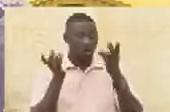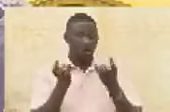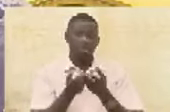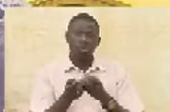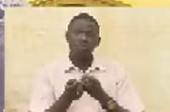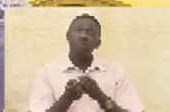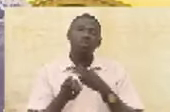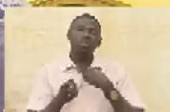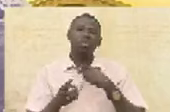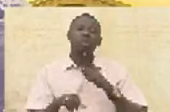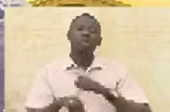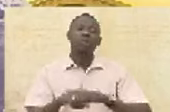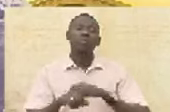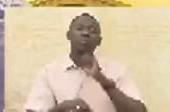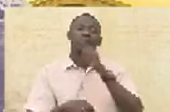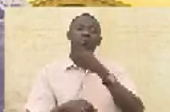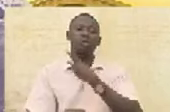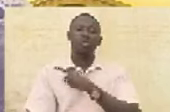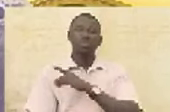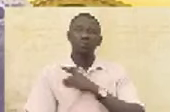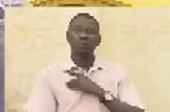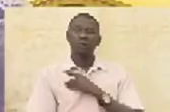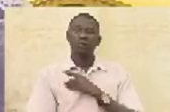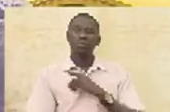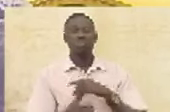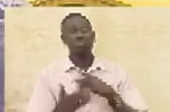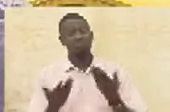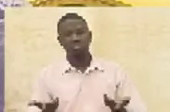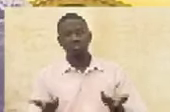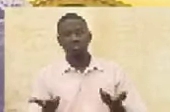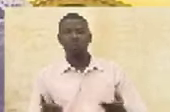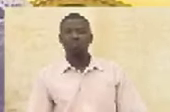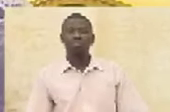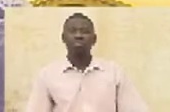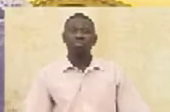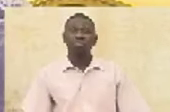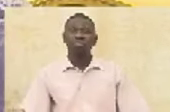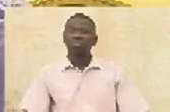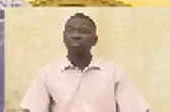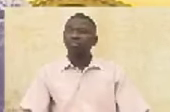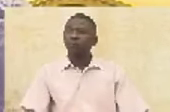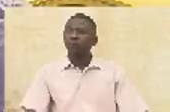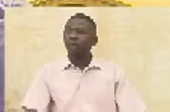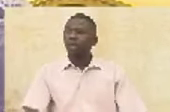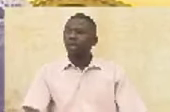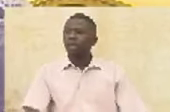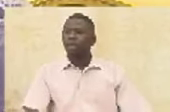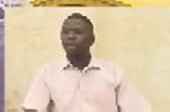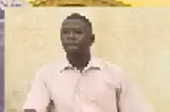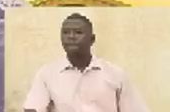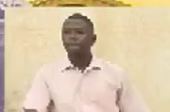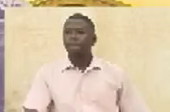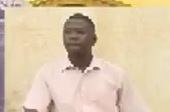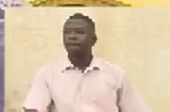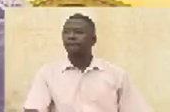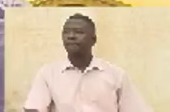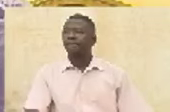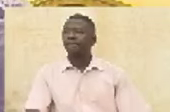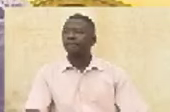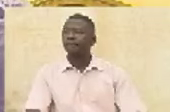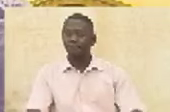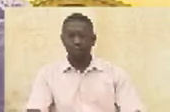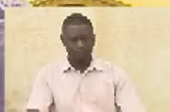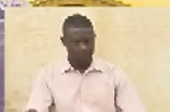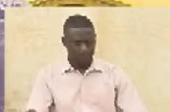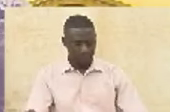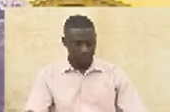Was that money spent inside one hospital, or was he taking you to different places or different hospitals And during that